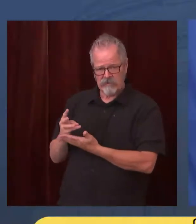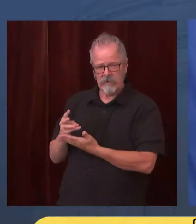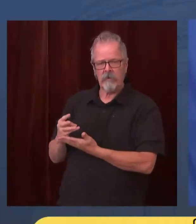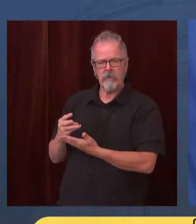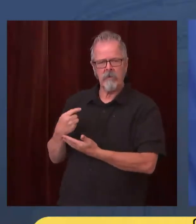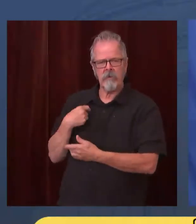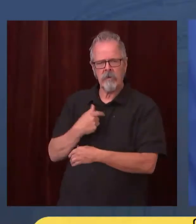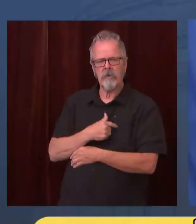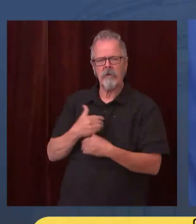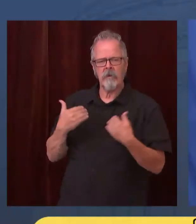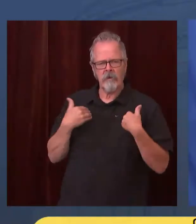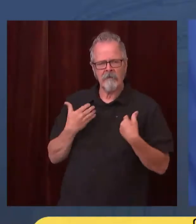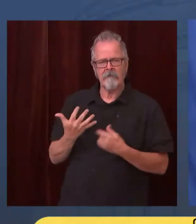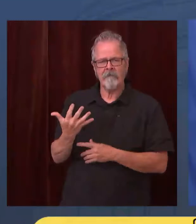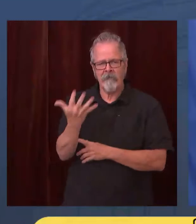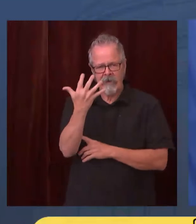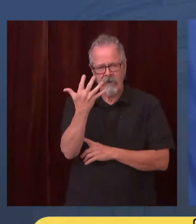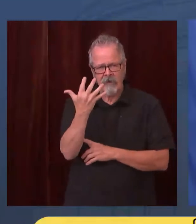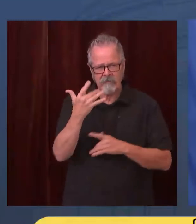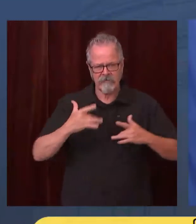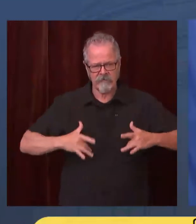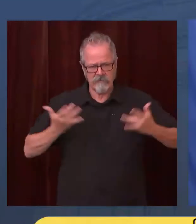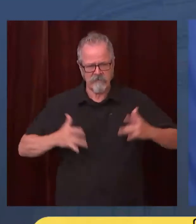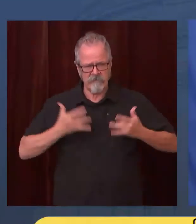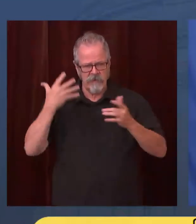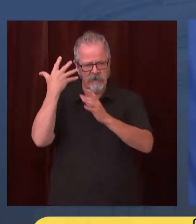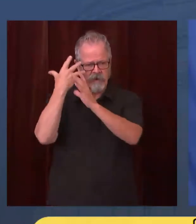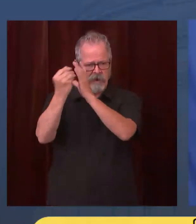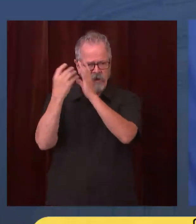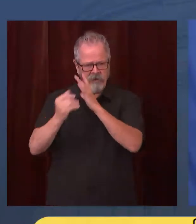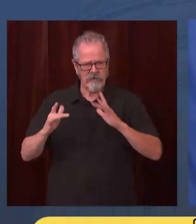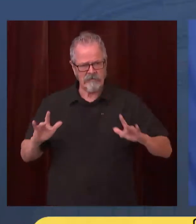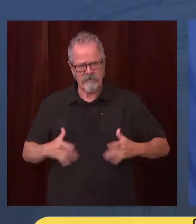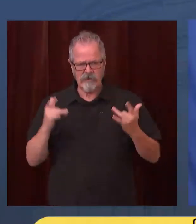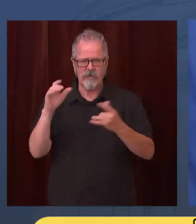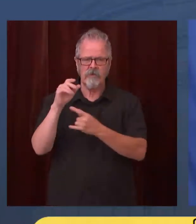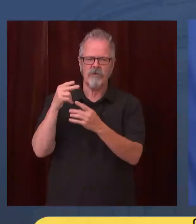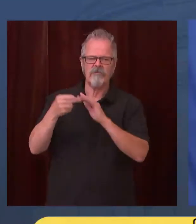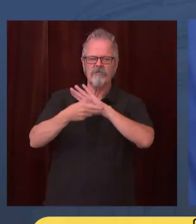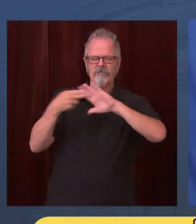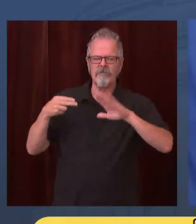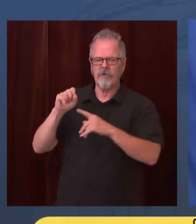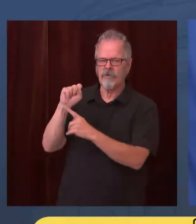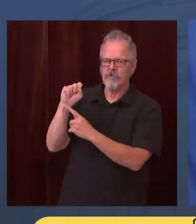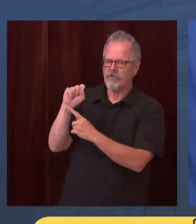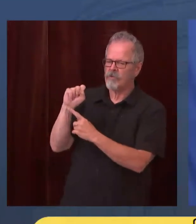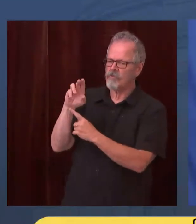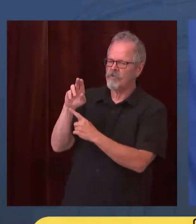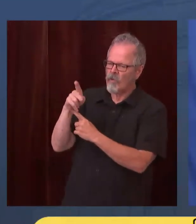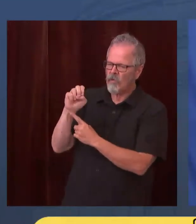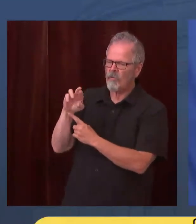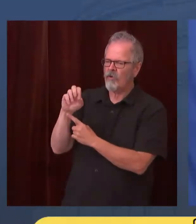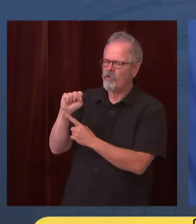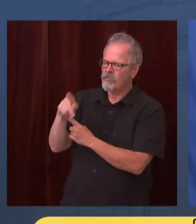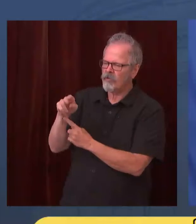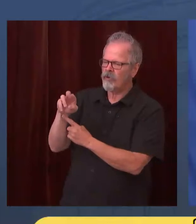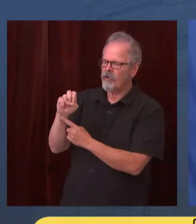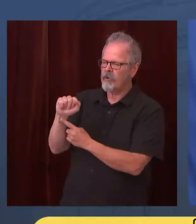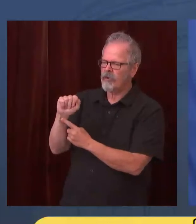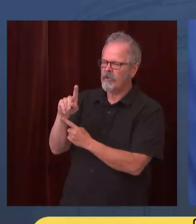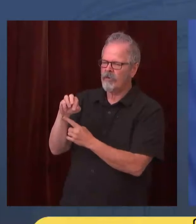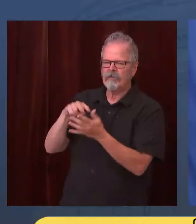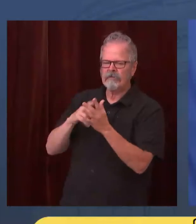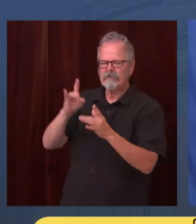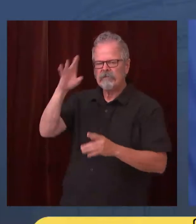Washington. More than 500 people were infected at these concerts, fairs, rodeos across Washington. As the